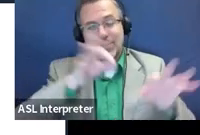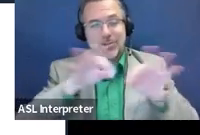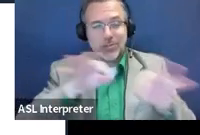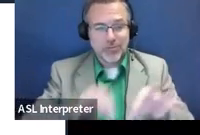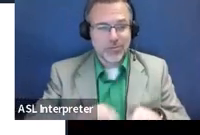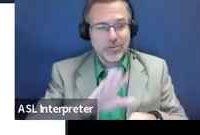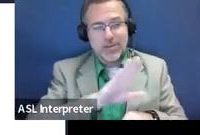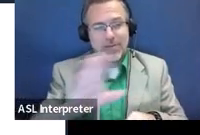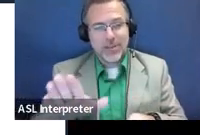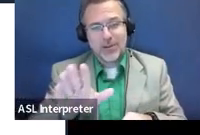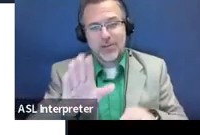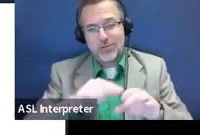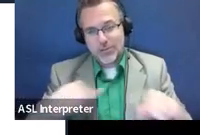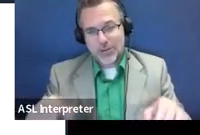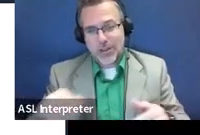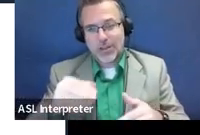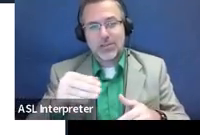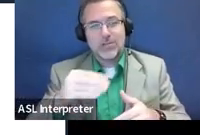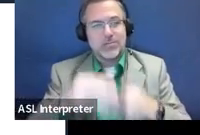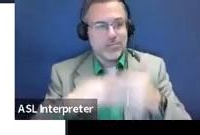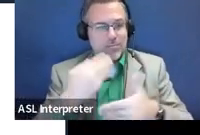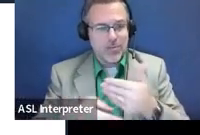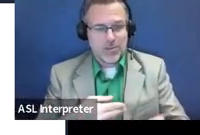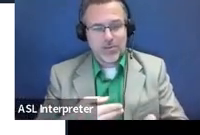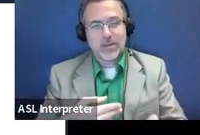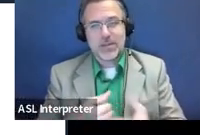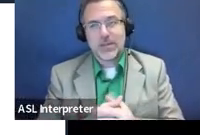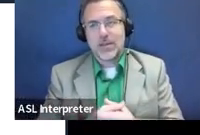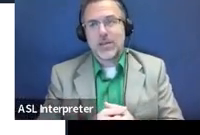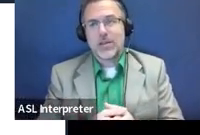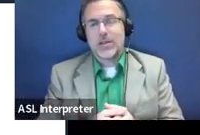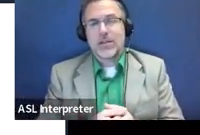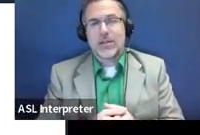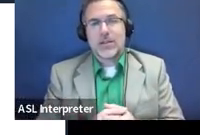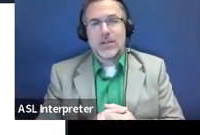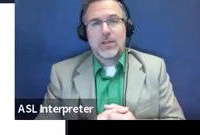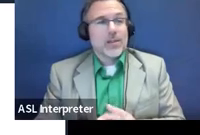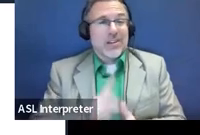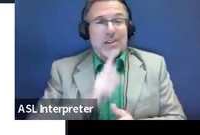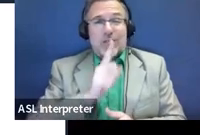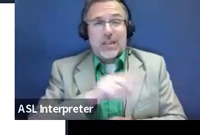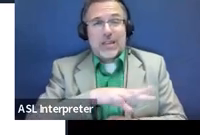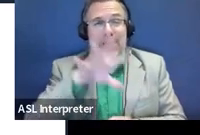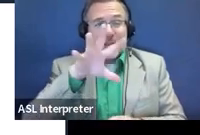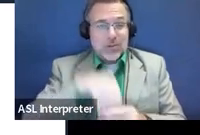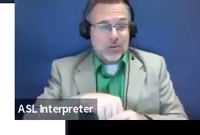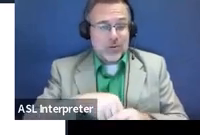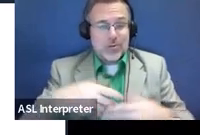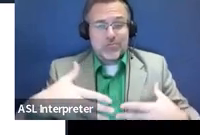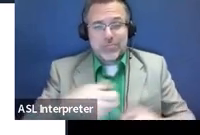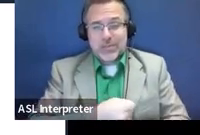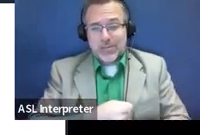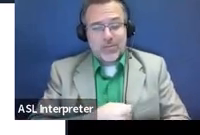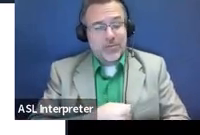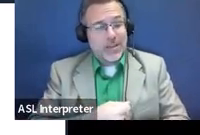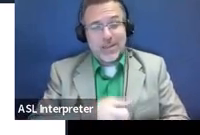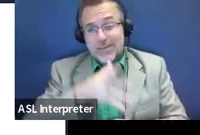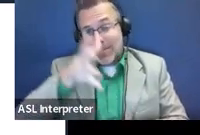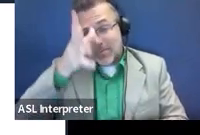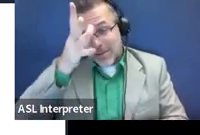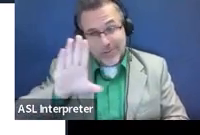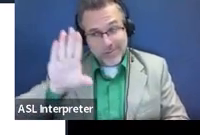progress. So this is just how it sounds. You're really just including a summary of those comments made by the